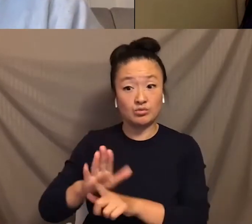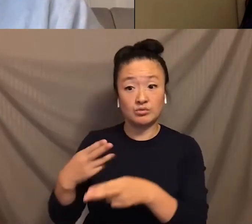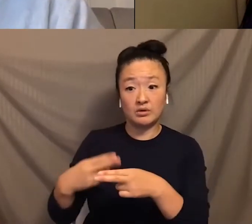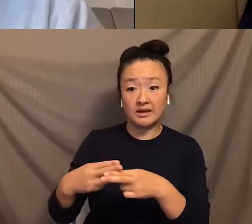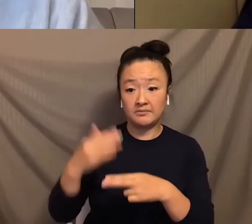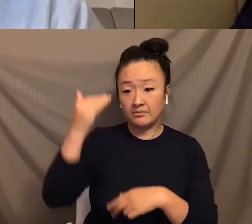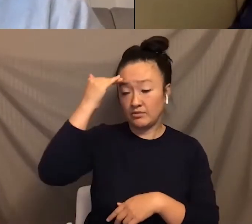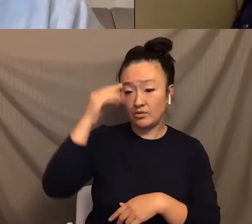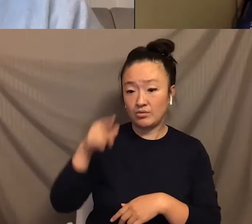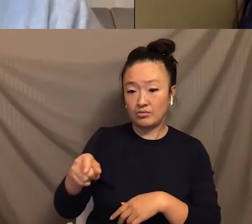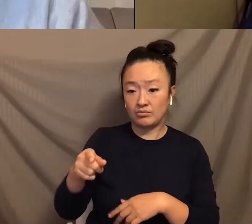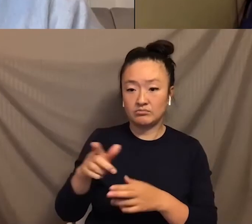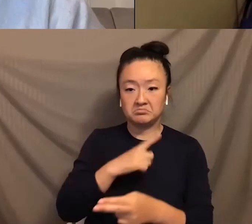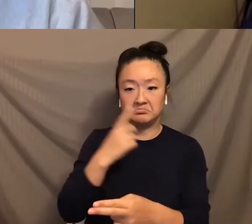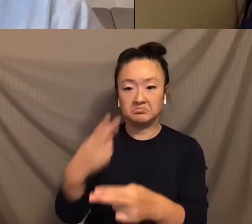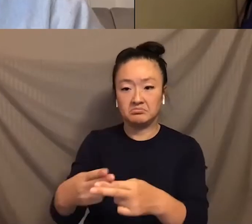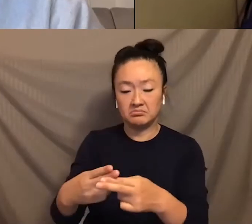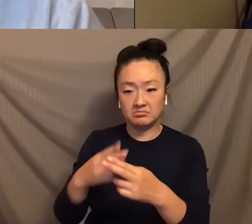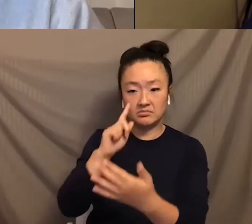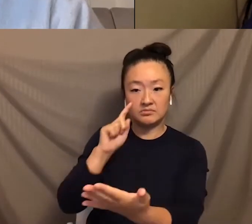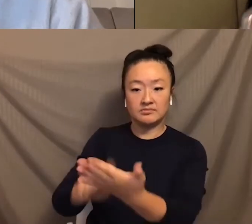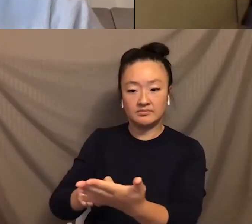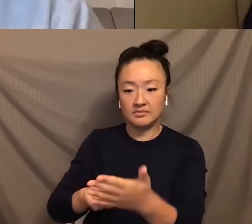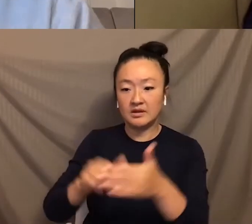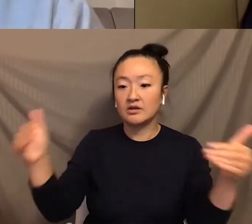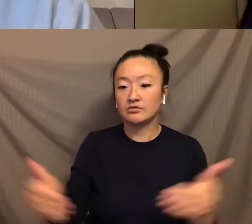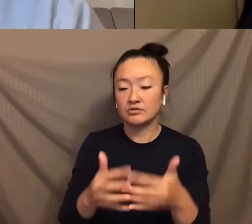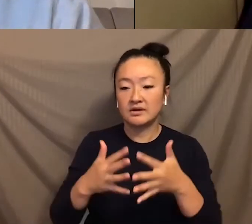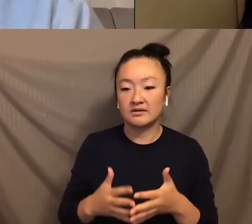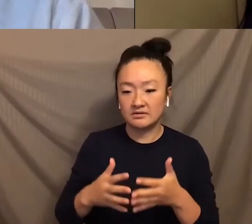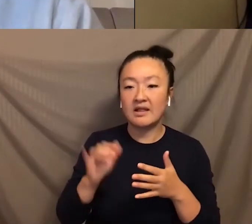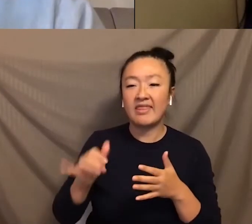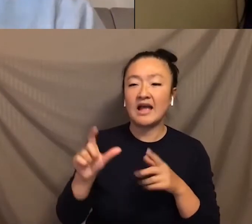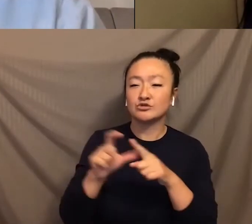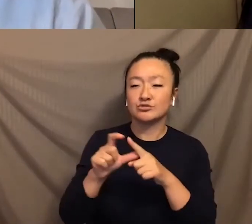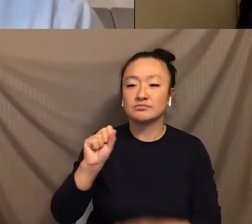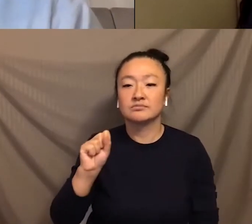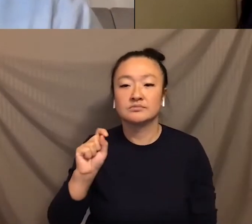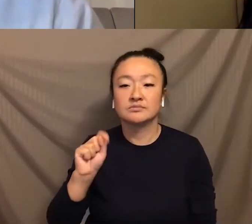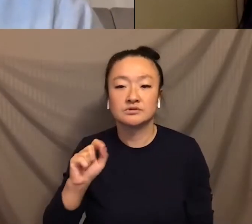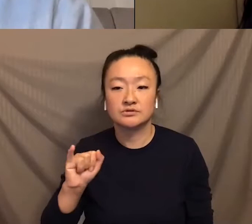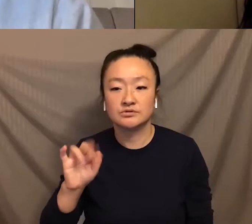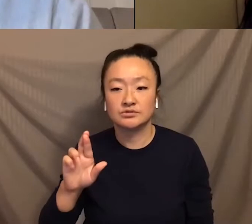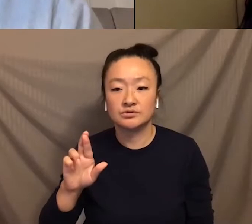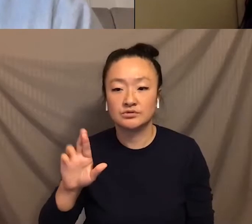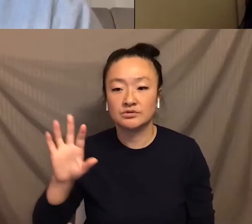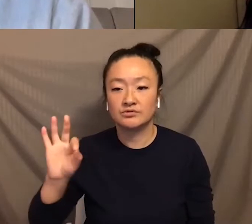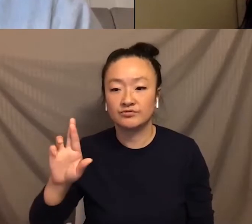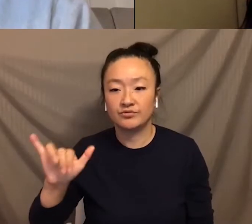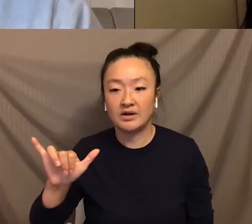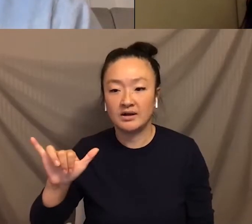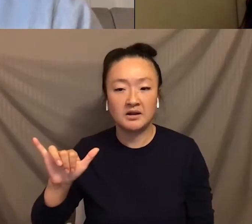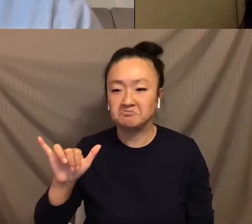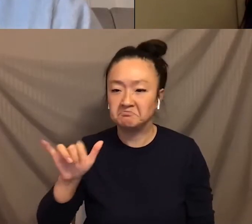she is credited with introducing Americans to the term stir fry, which Mm. had not appeared in the American